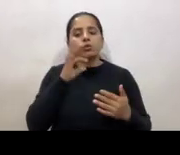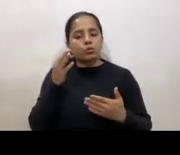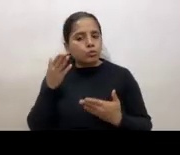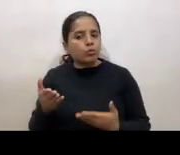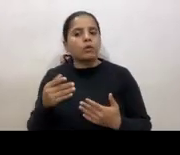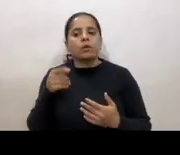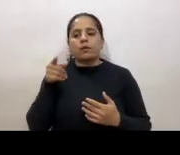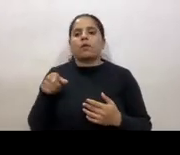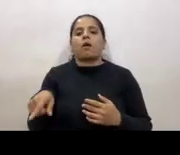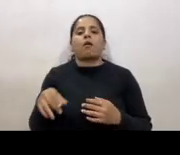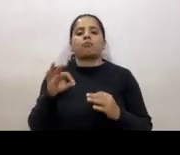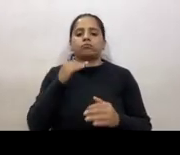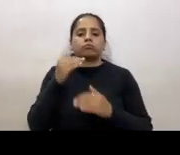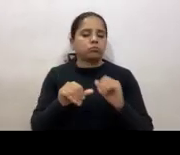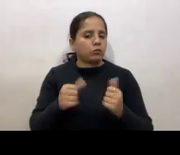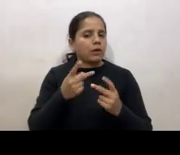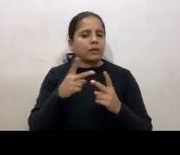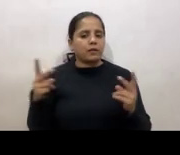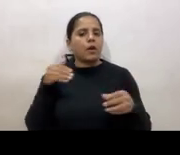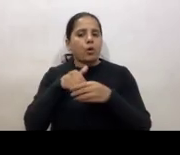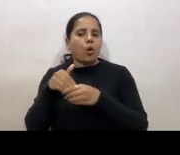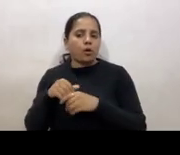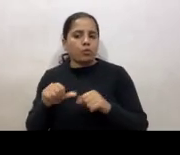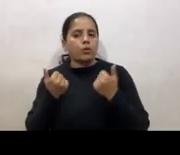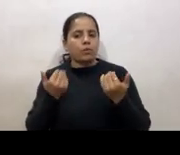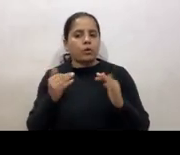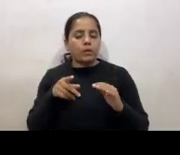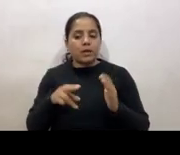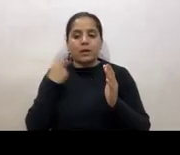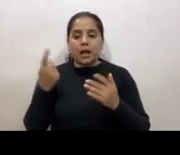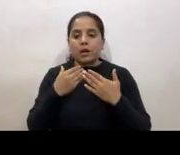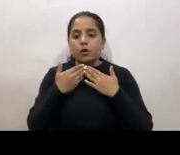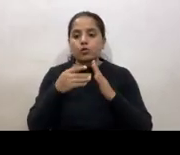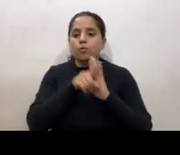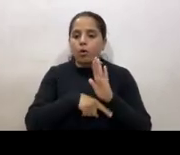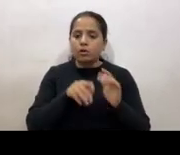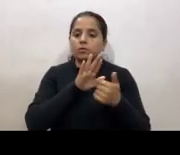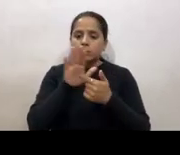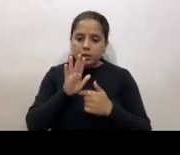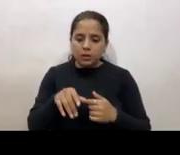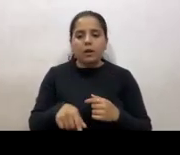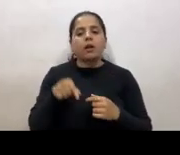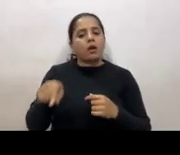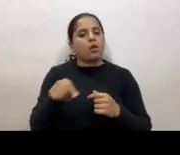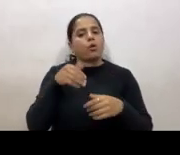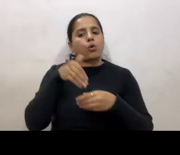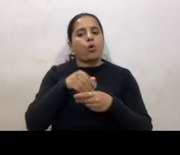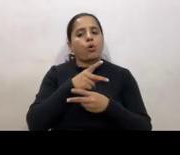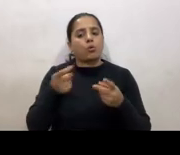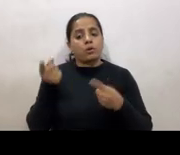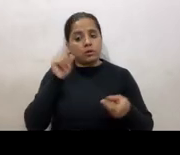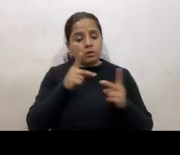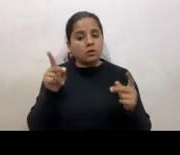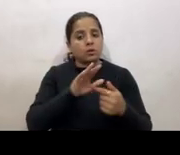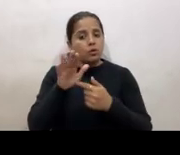been proved effectively in multiple contexts. Even in national education policy also mentions various contexts where this strategy has been